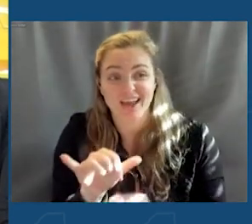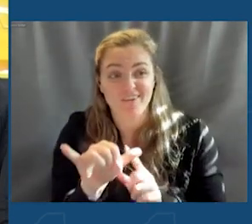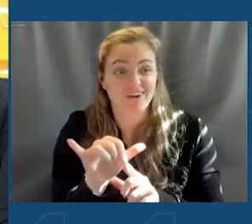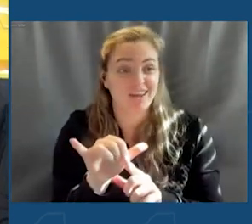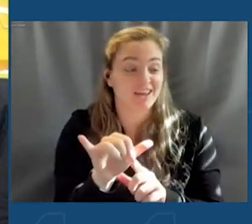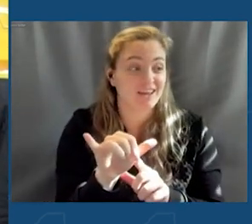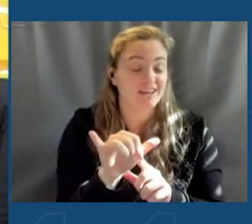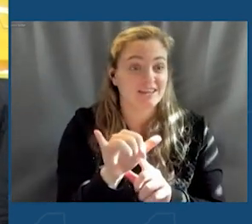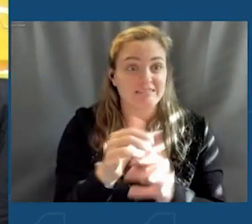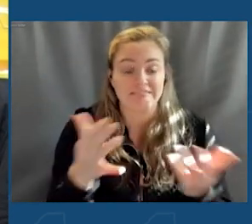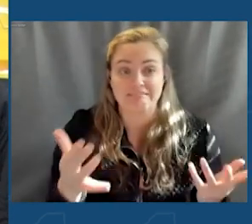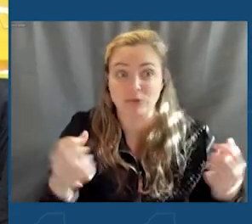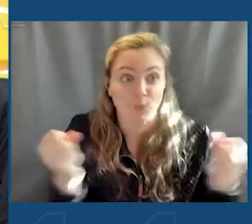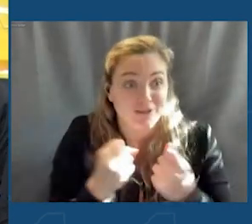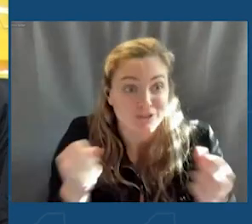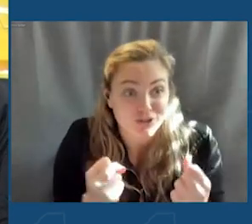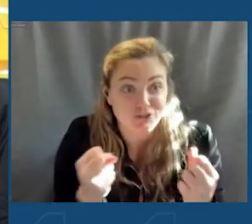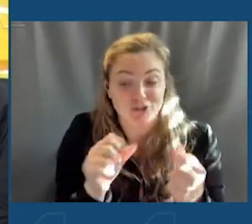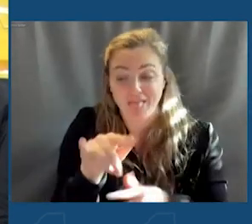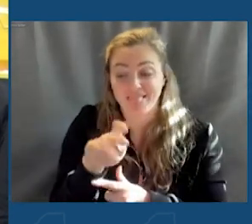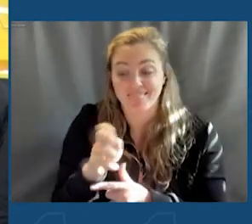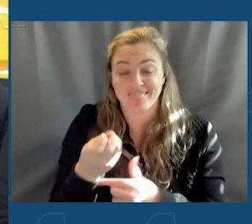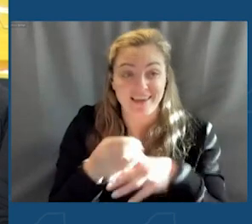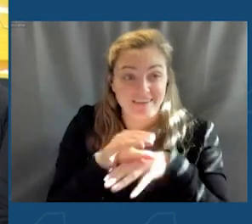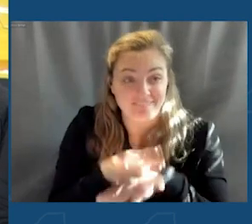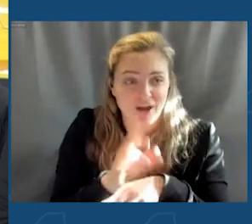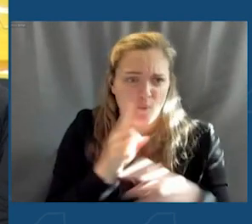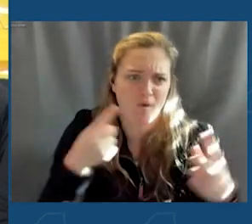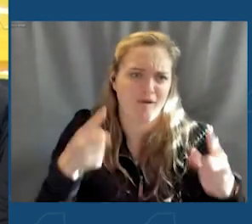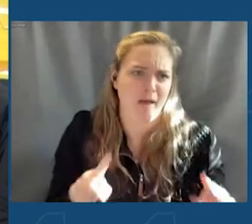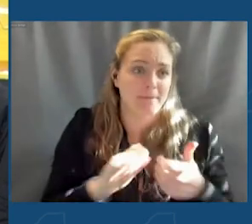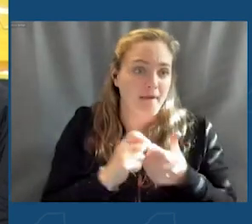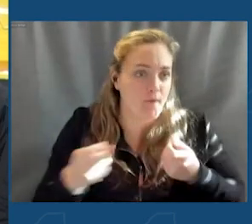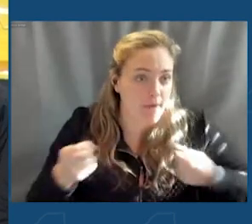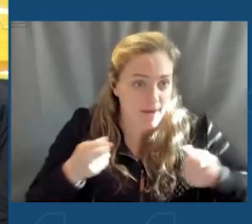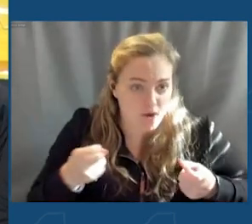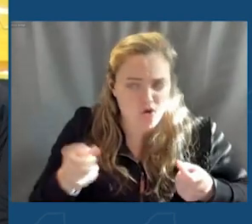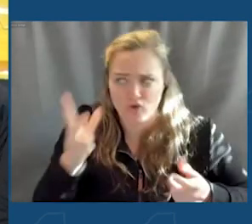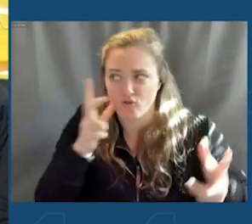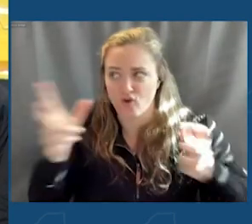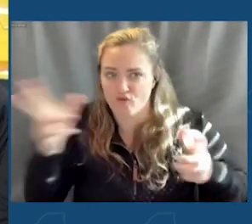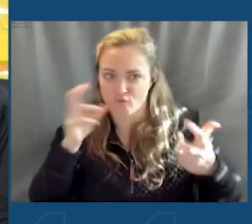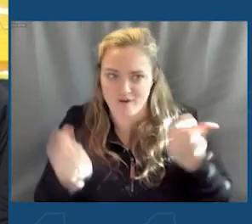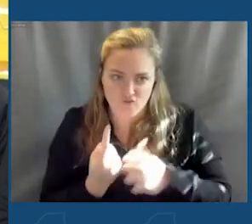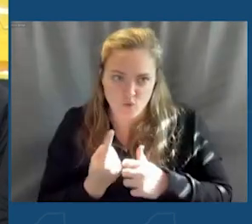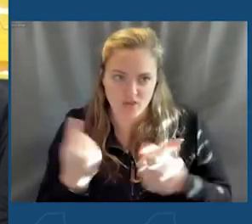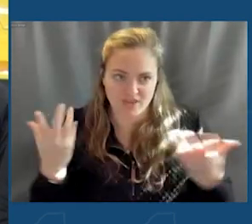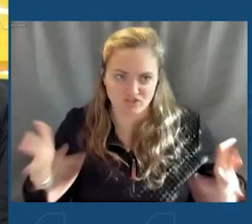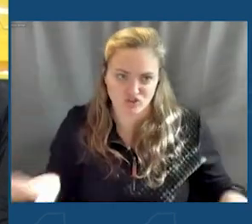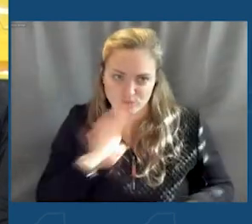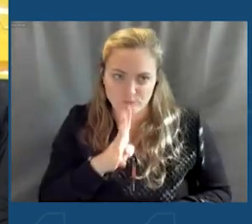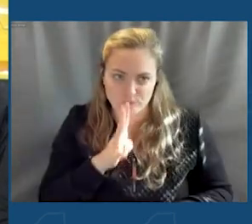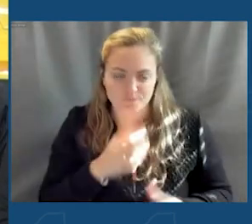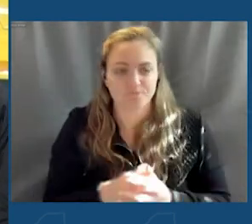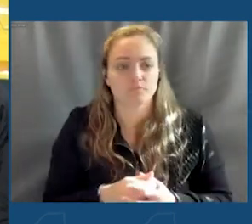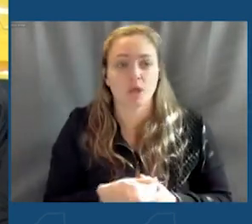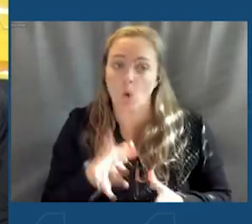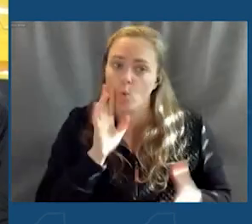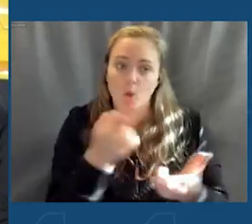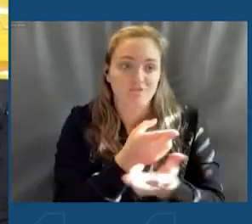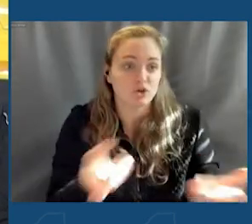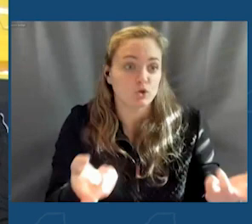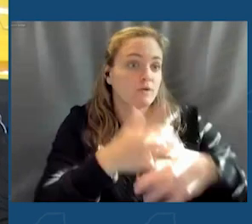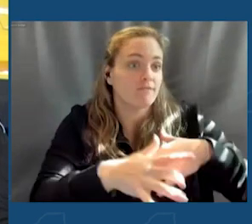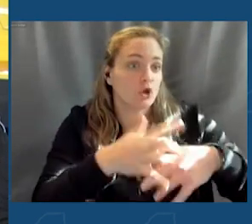storms, and the best way to handle them is exactly what you've heard from the others, the governor and the commissioners. We are going to have the resources on the